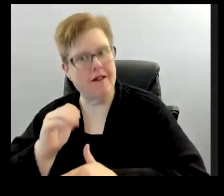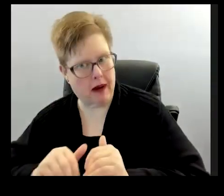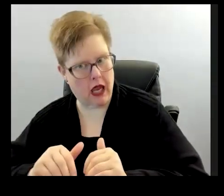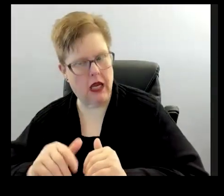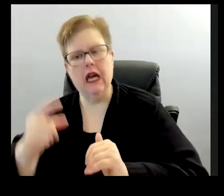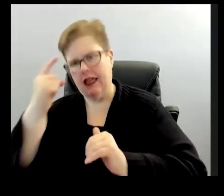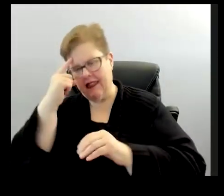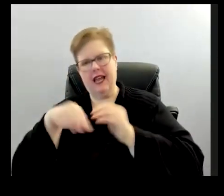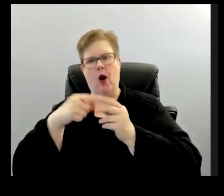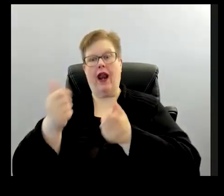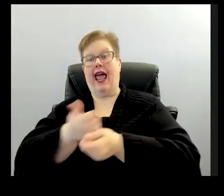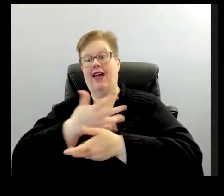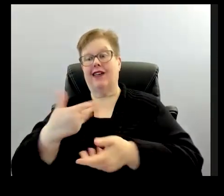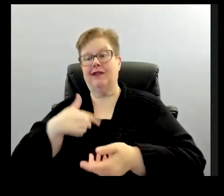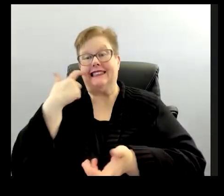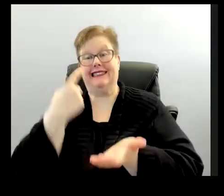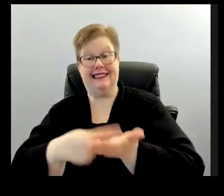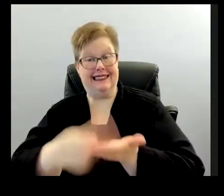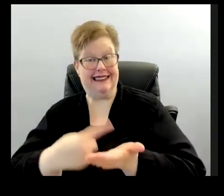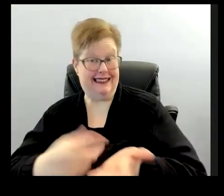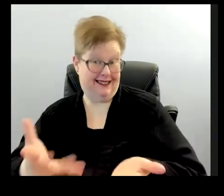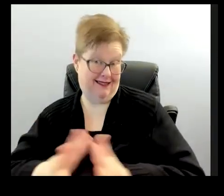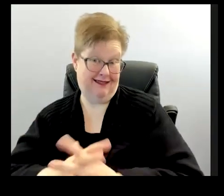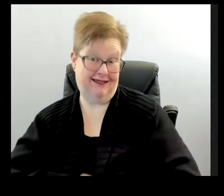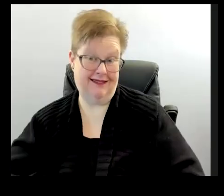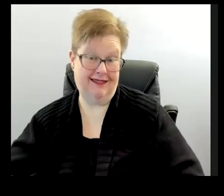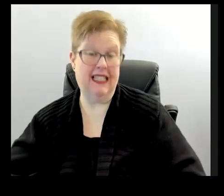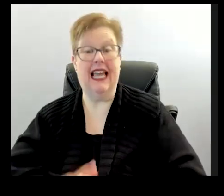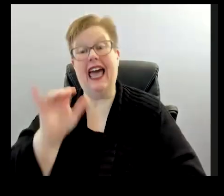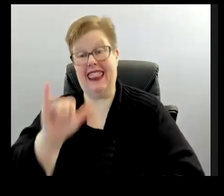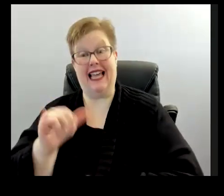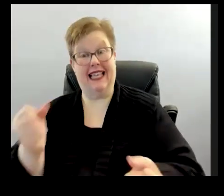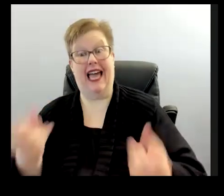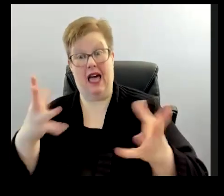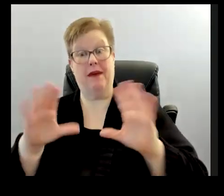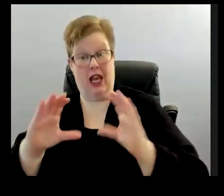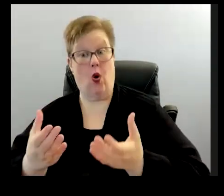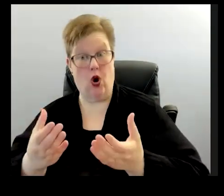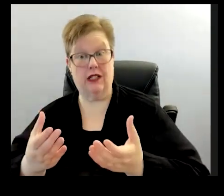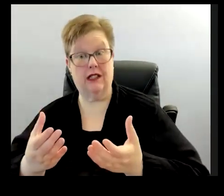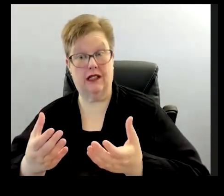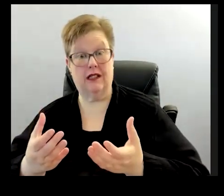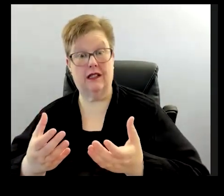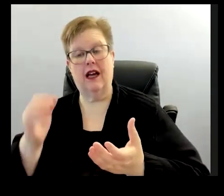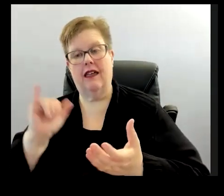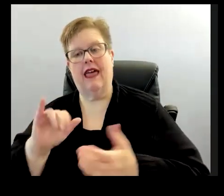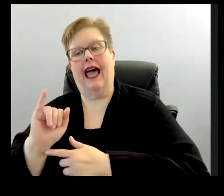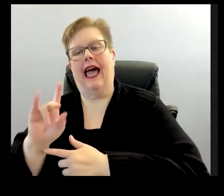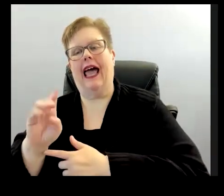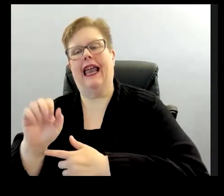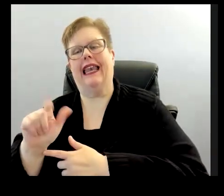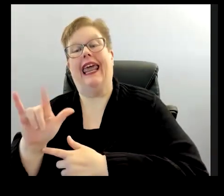Comfortably, thinking about everything that we've just discussed. And that's the amount of courses that ideally you